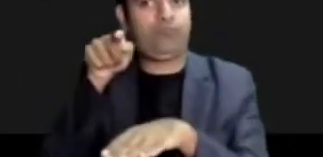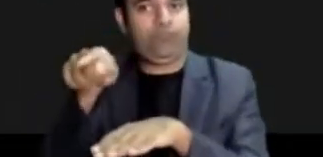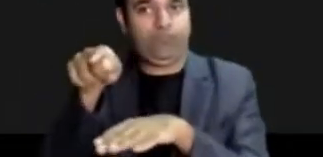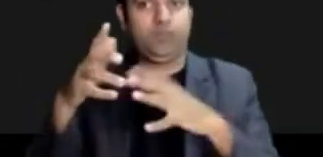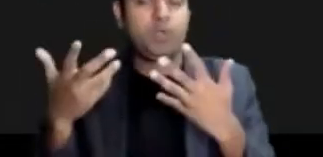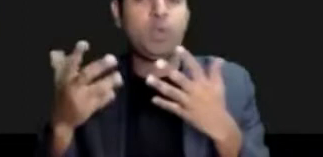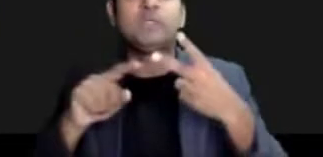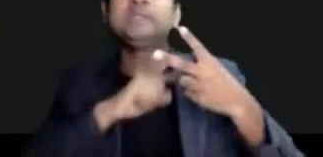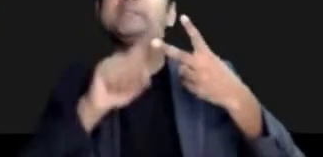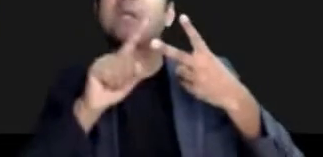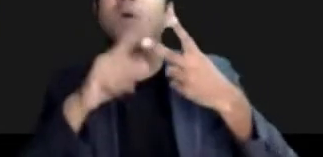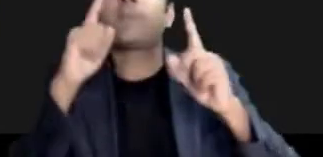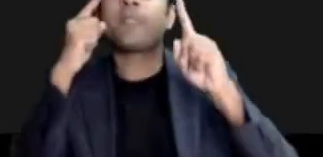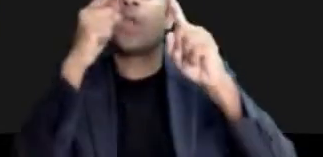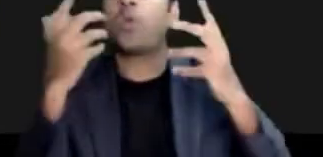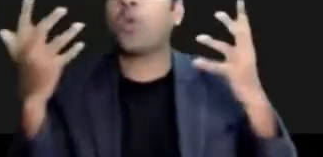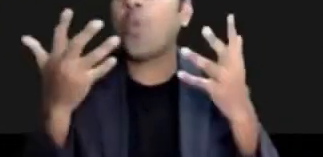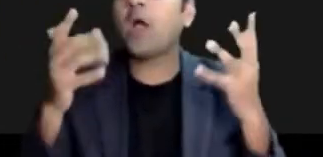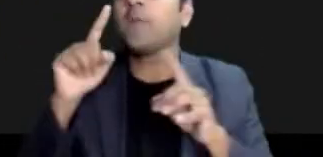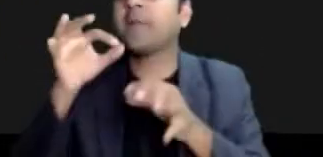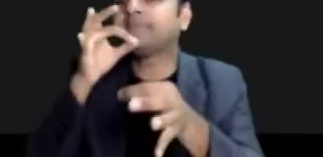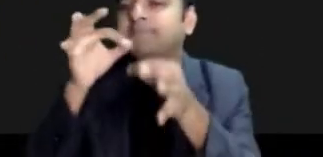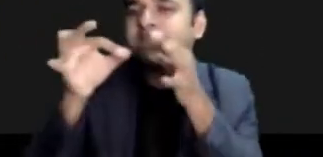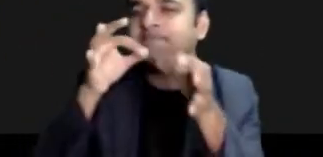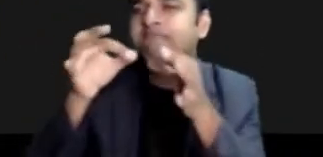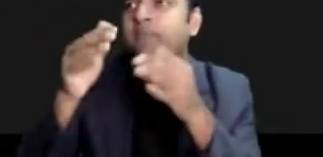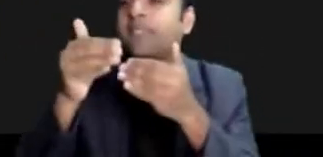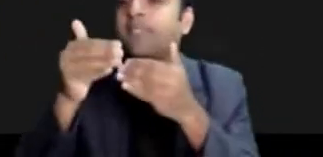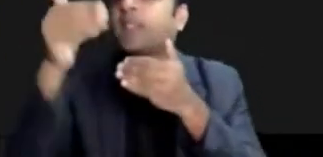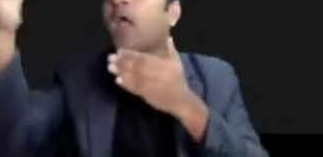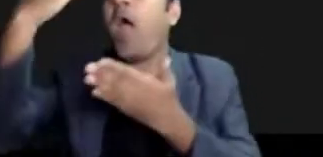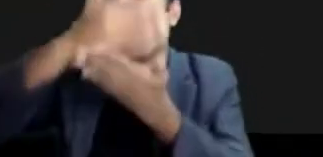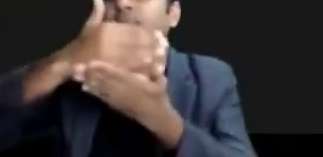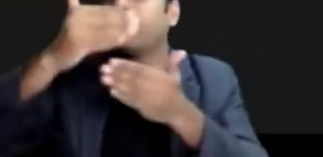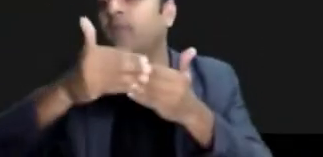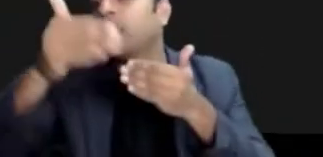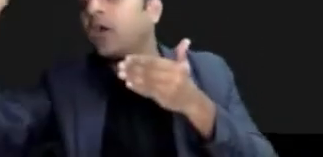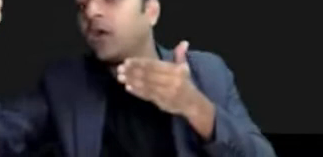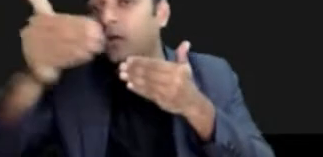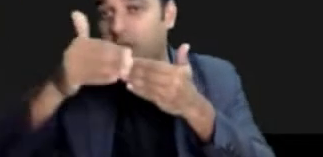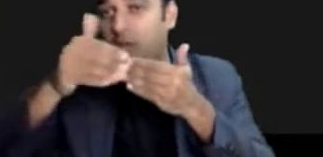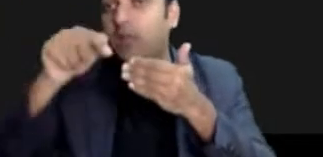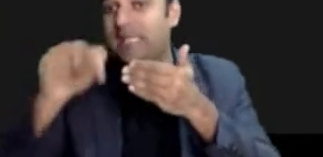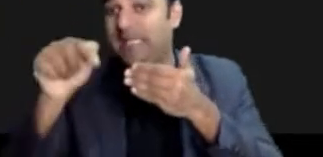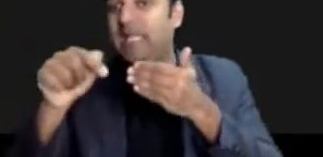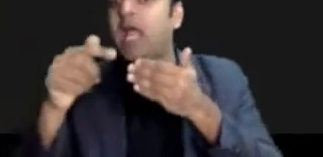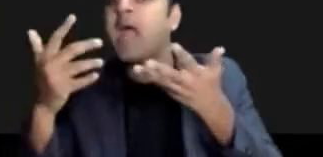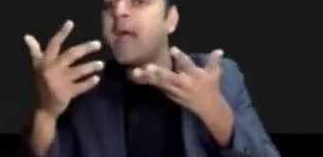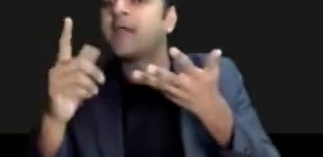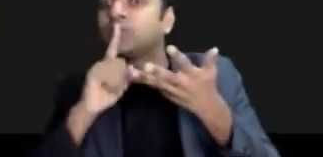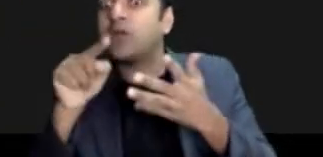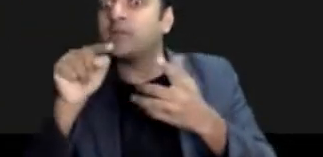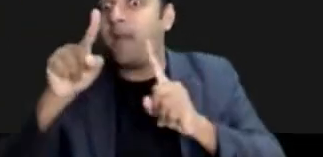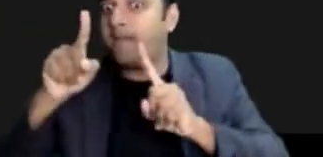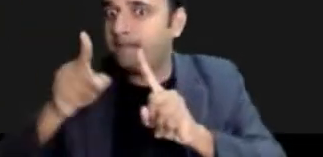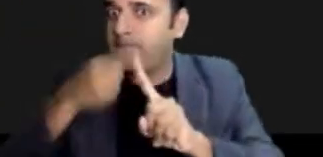Based on the changes that I just explained about climate change getting more and more attention and urgency, and the